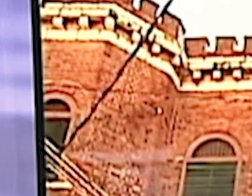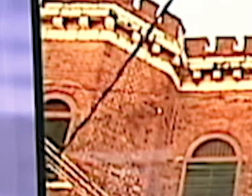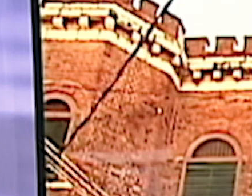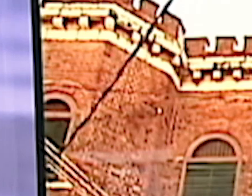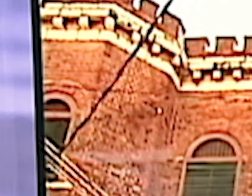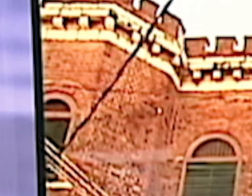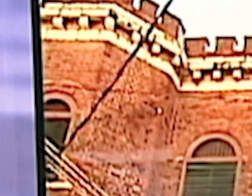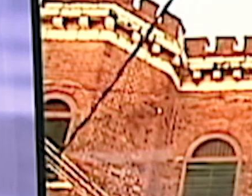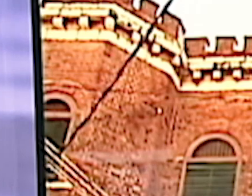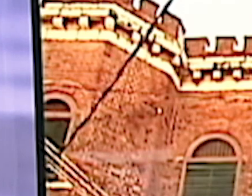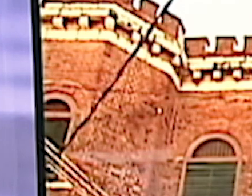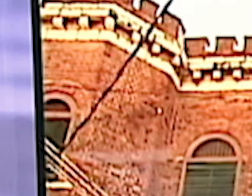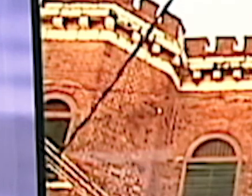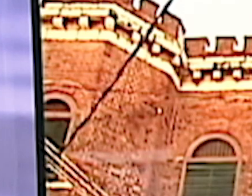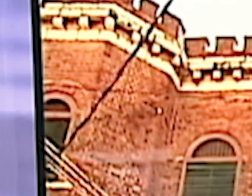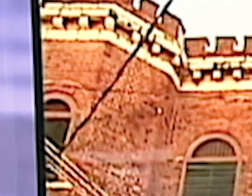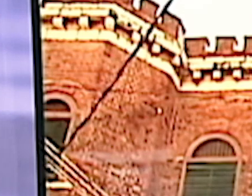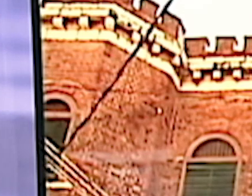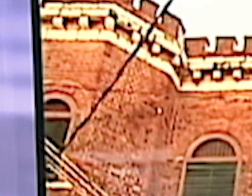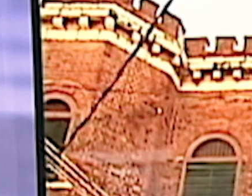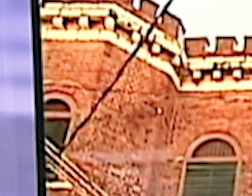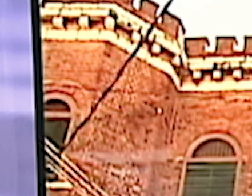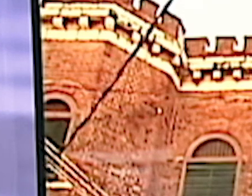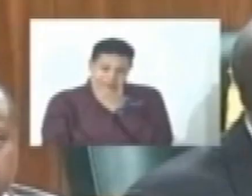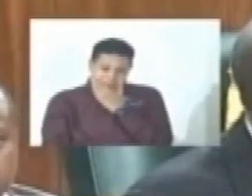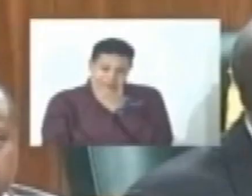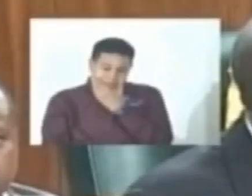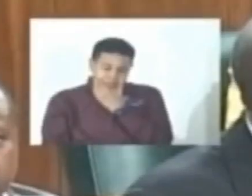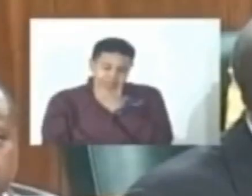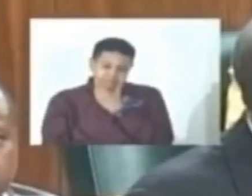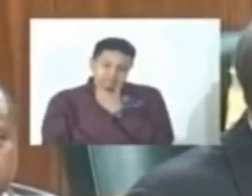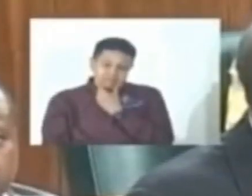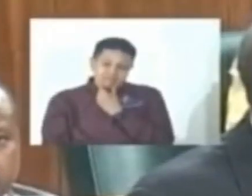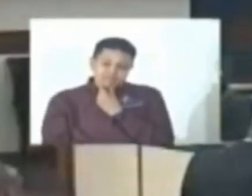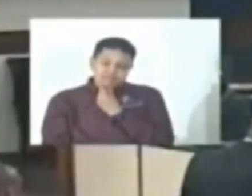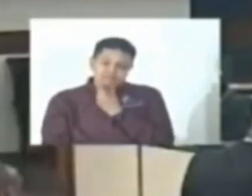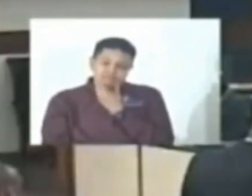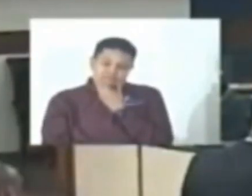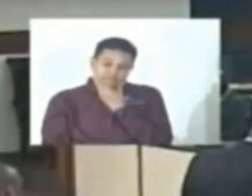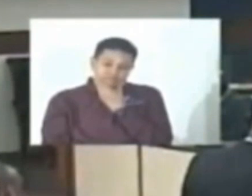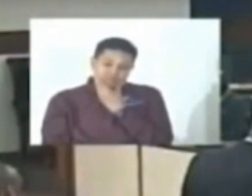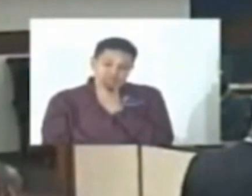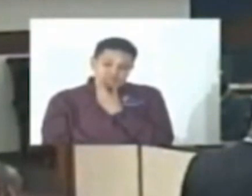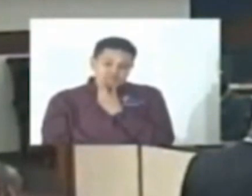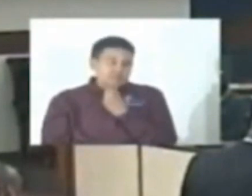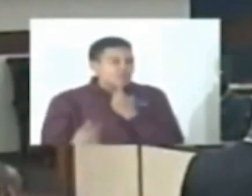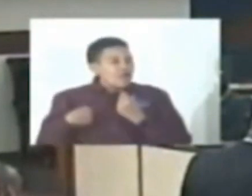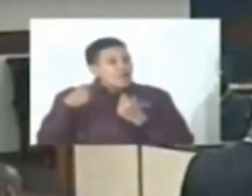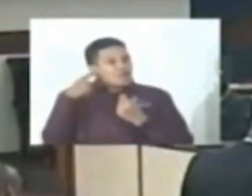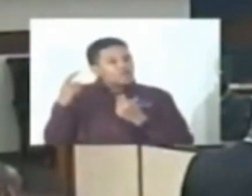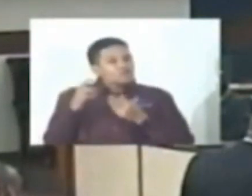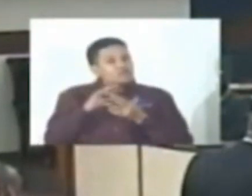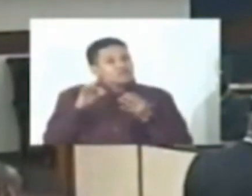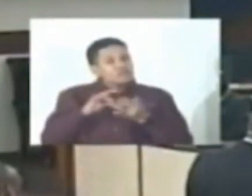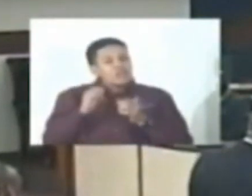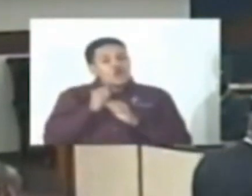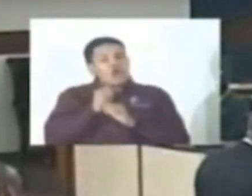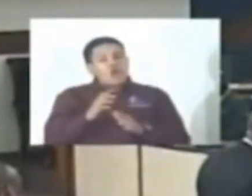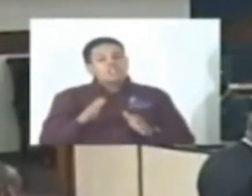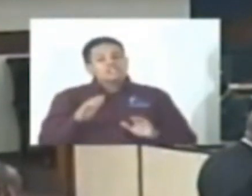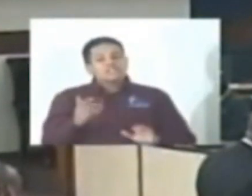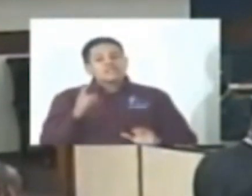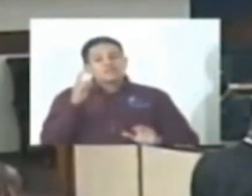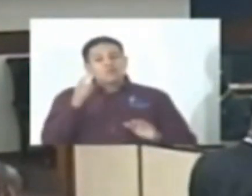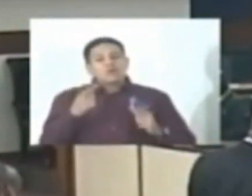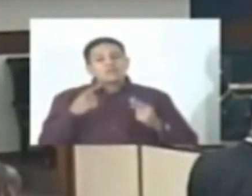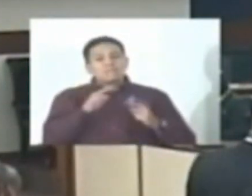by the state. He said he visited the family earlier today. One of the pain that his family